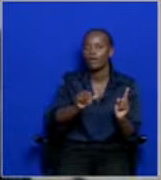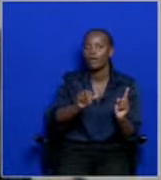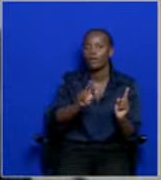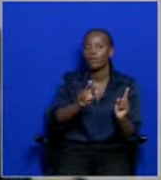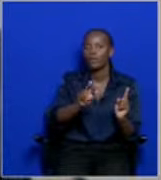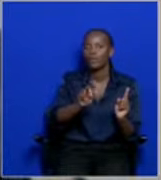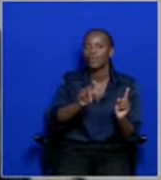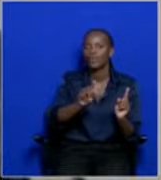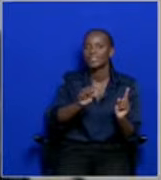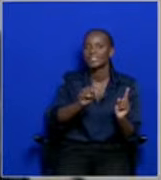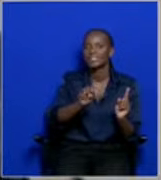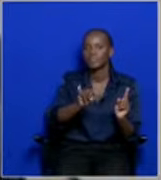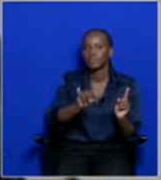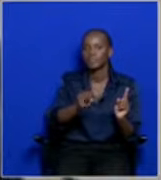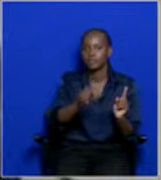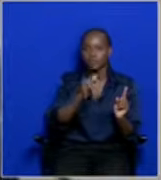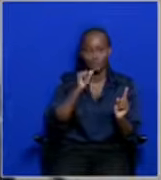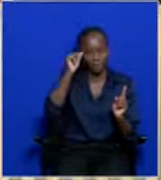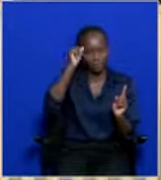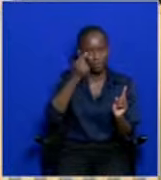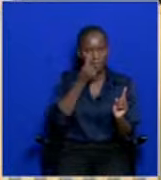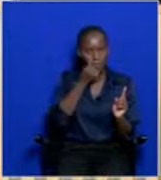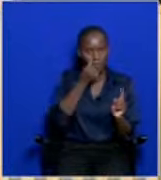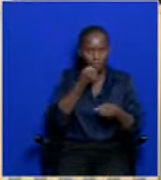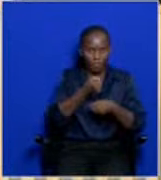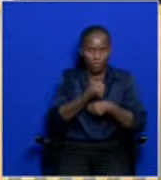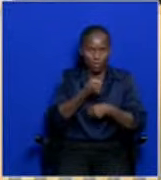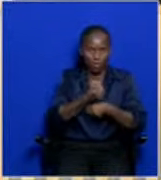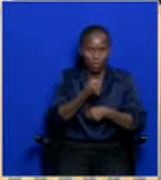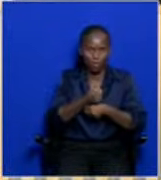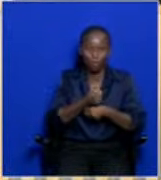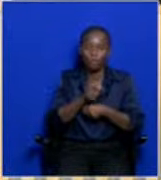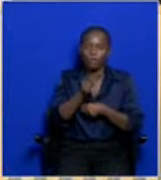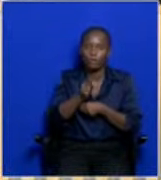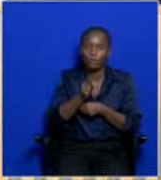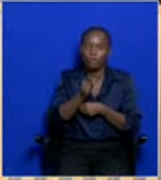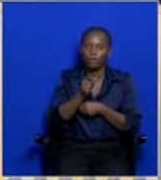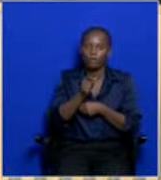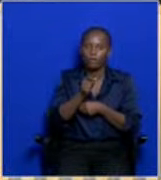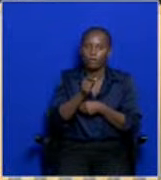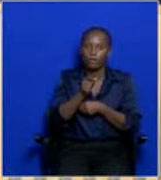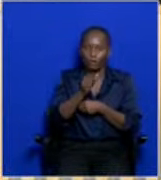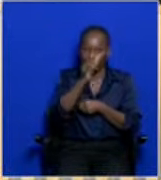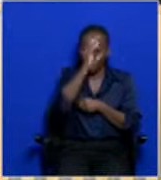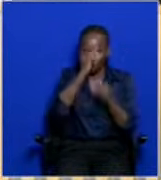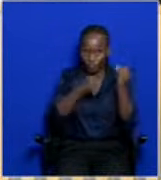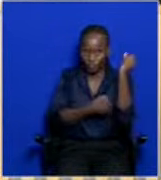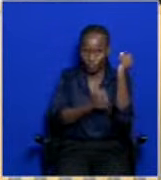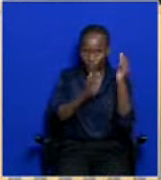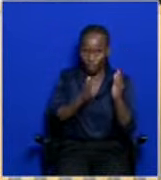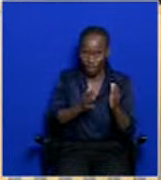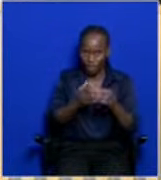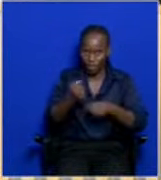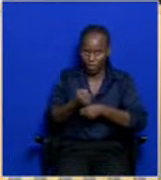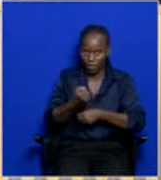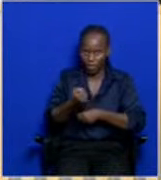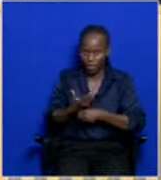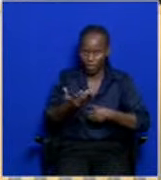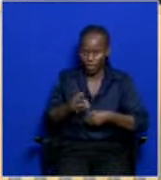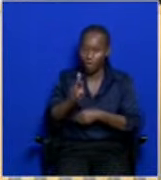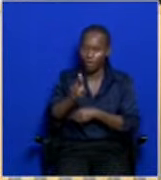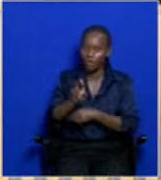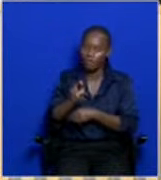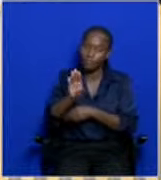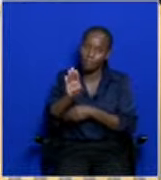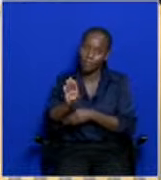holding the rank of warrant officer, working at number 15 Study Avenue, Rosebank, SAPS.